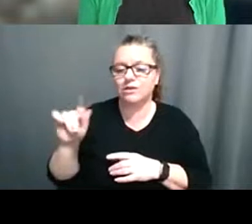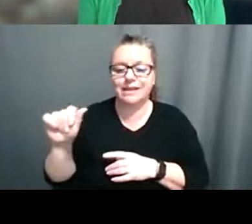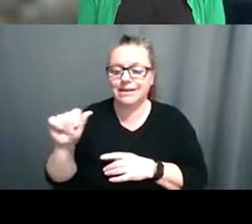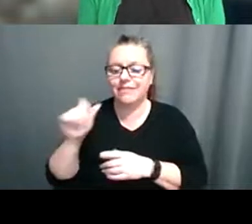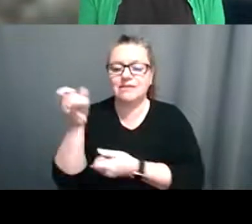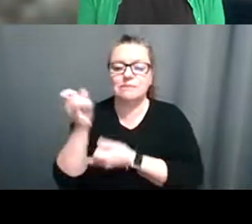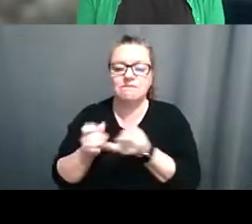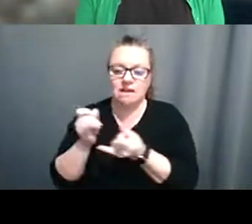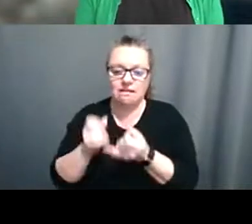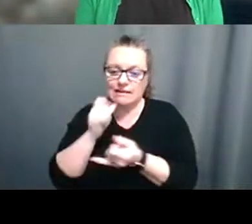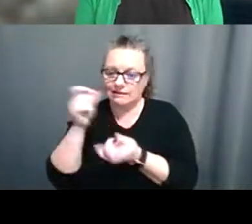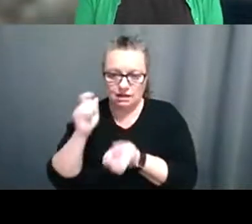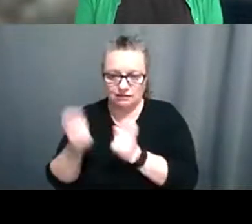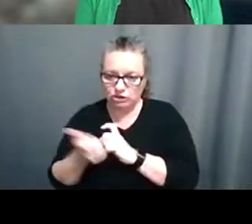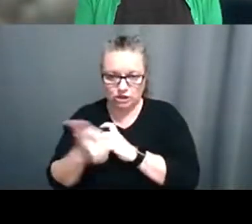finalized.